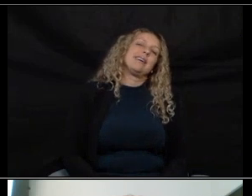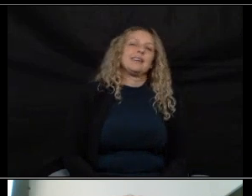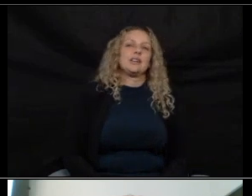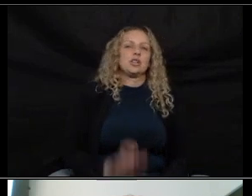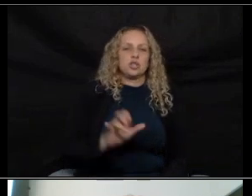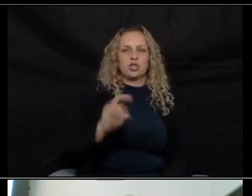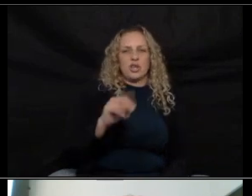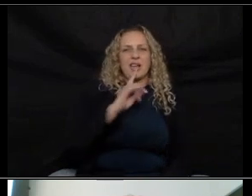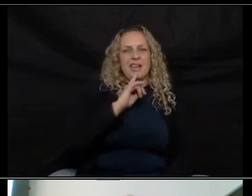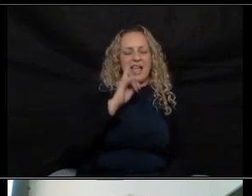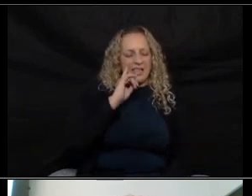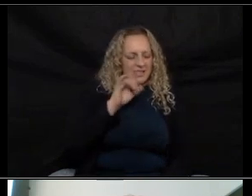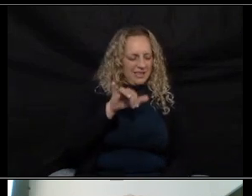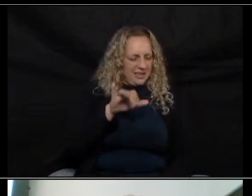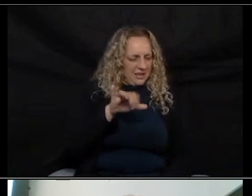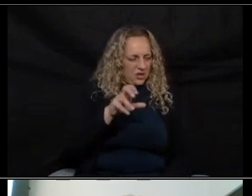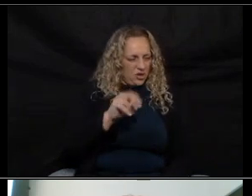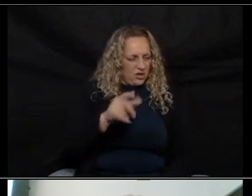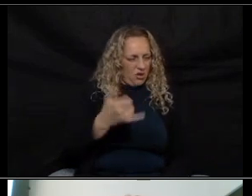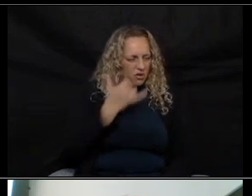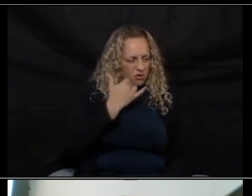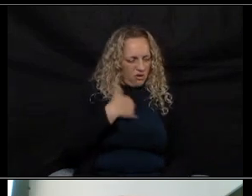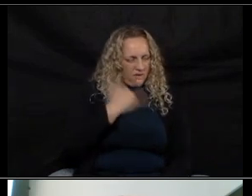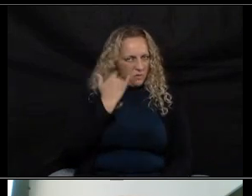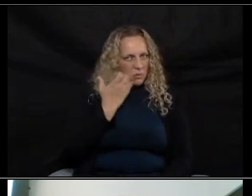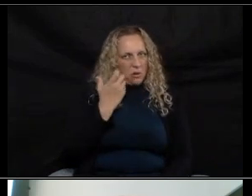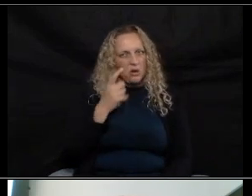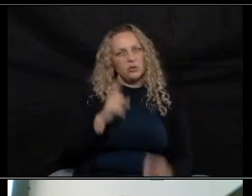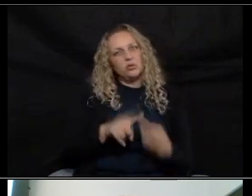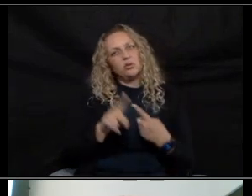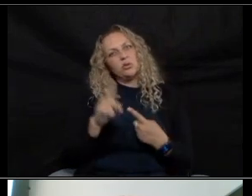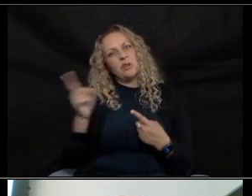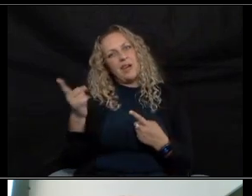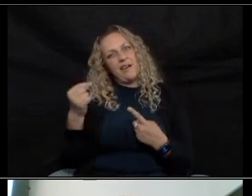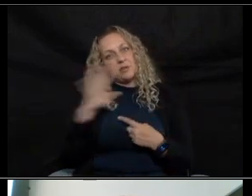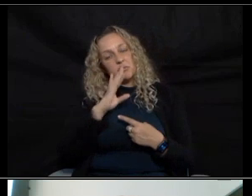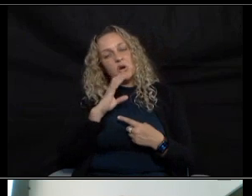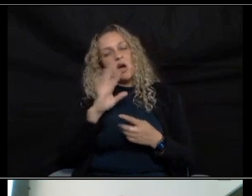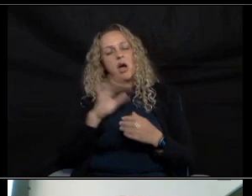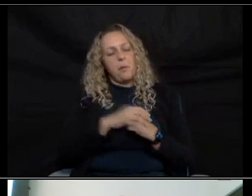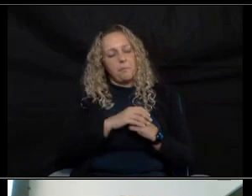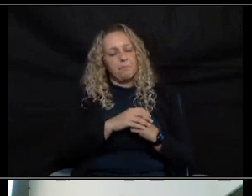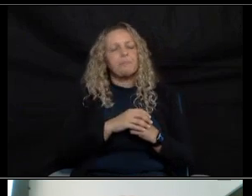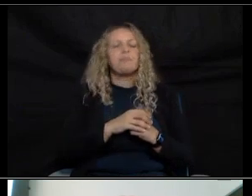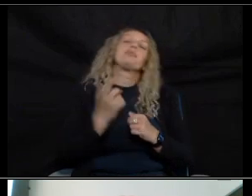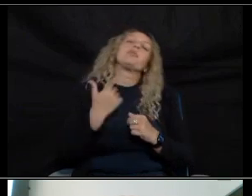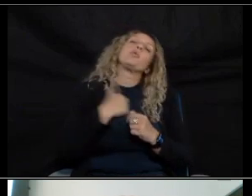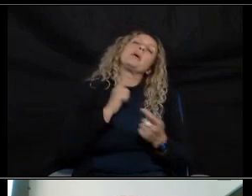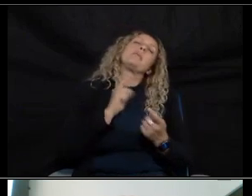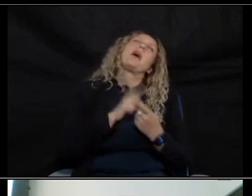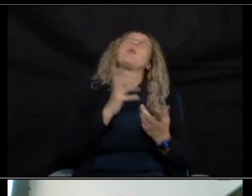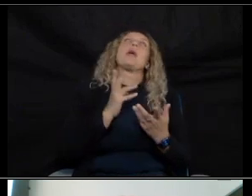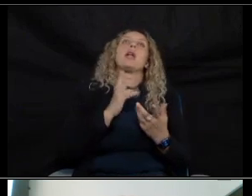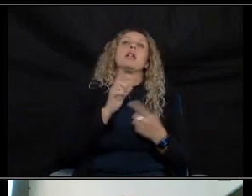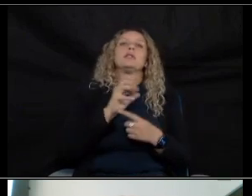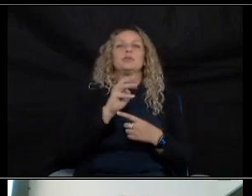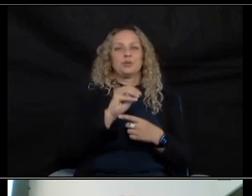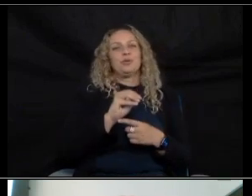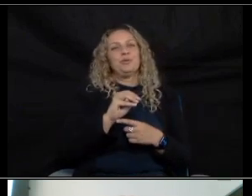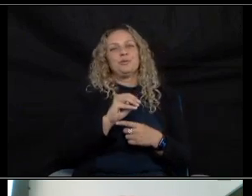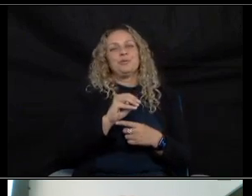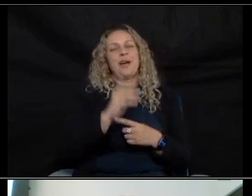John, and I think I'm sure John's on the call if we want to have him talk. We met, well, Zoom